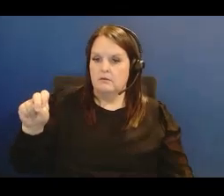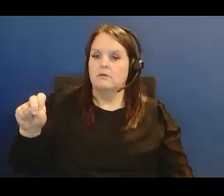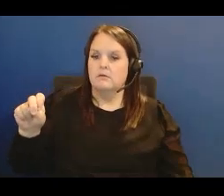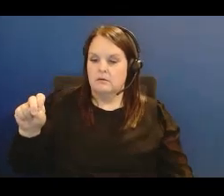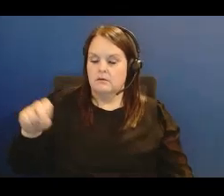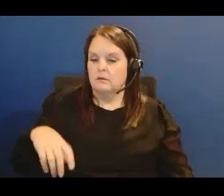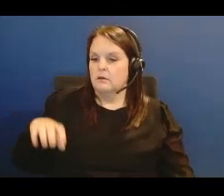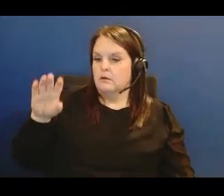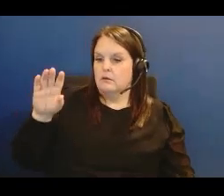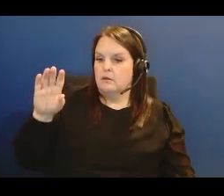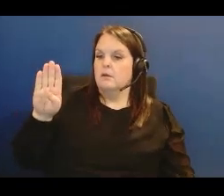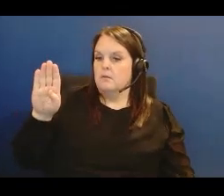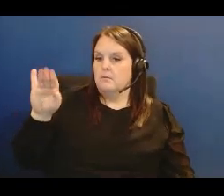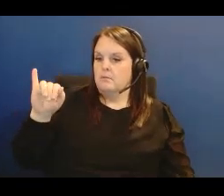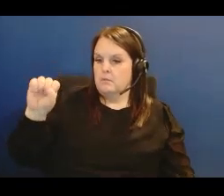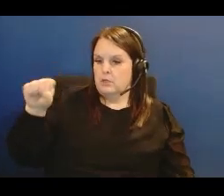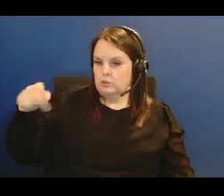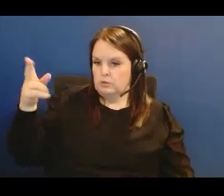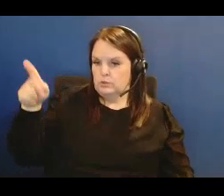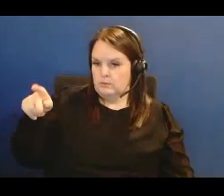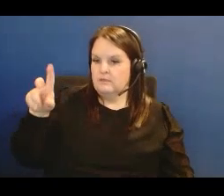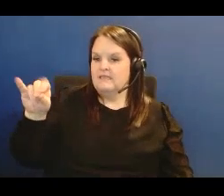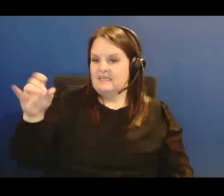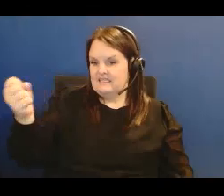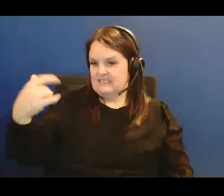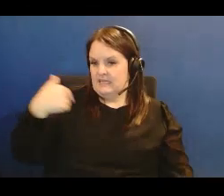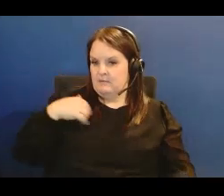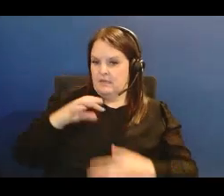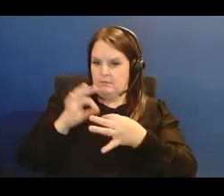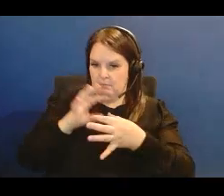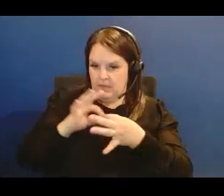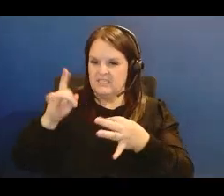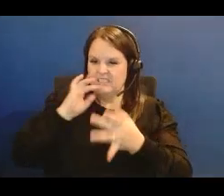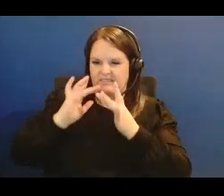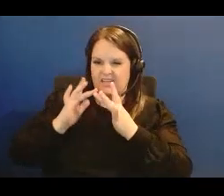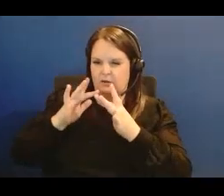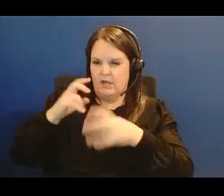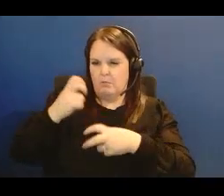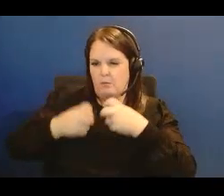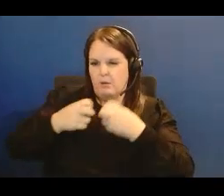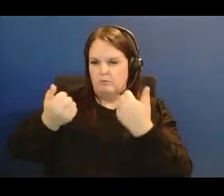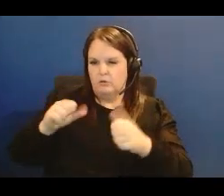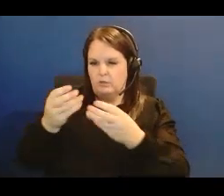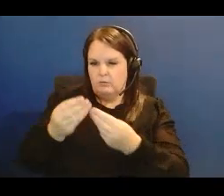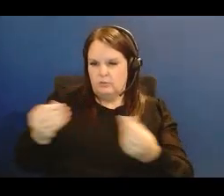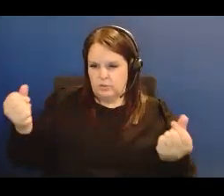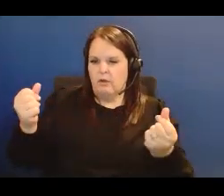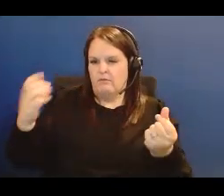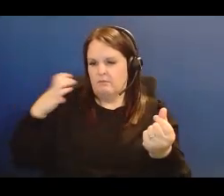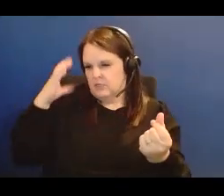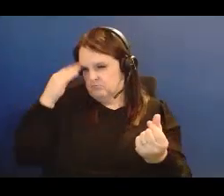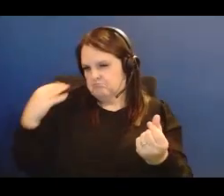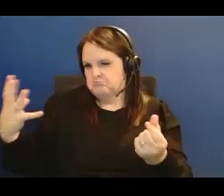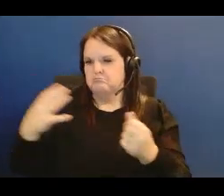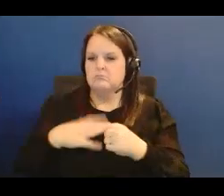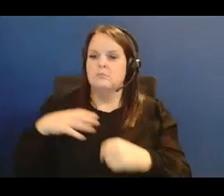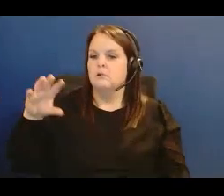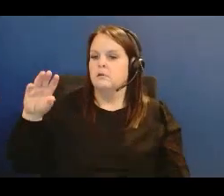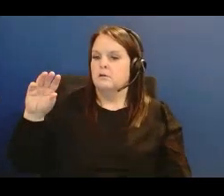Bishop did send me a text message. She was having some internet issues on her end and is trying to resolve them, Mr. Chair.